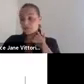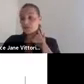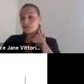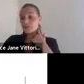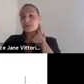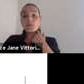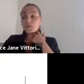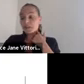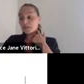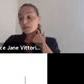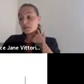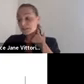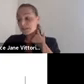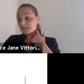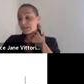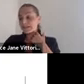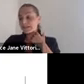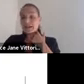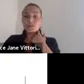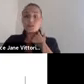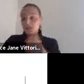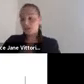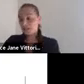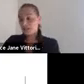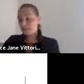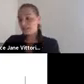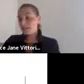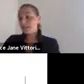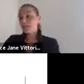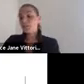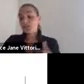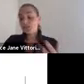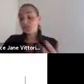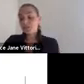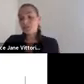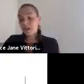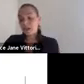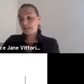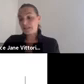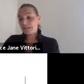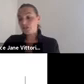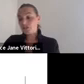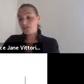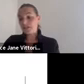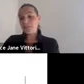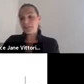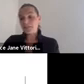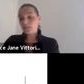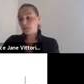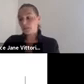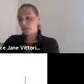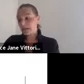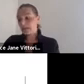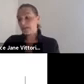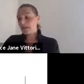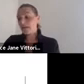community. Now we're working on a book, a catalog of the art exhibit that will be shared with the families, teachers, and made